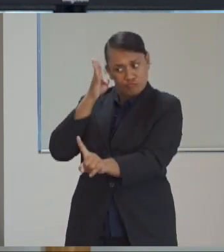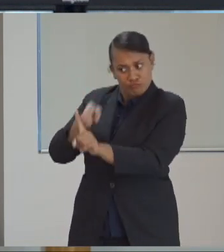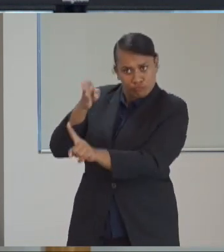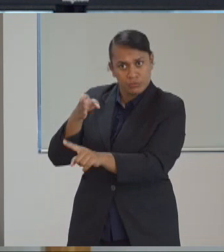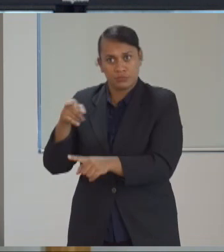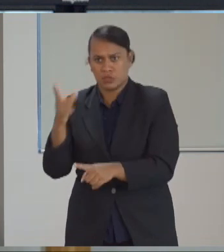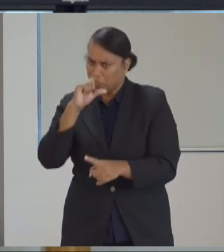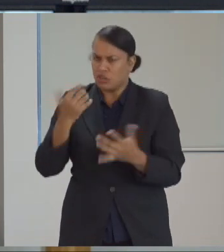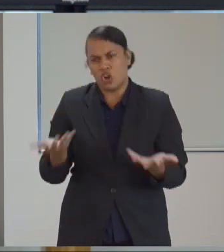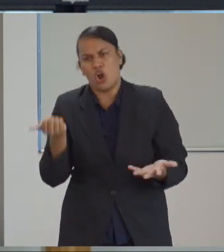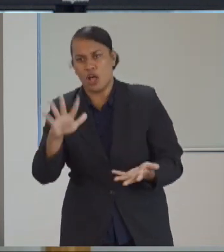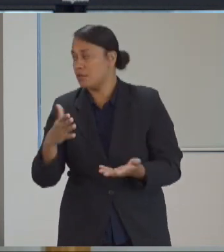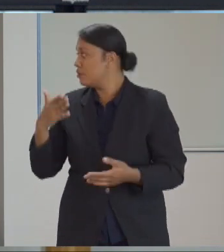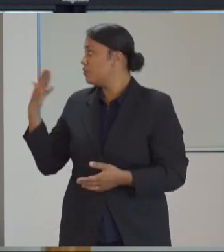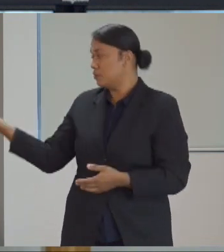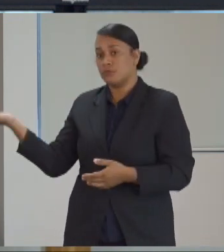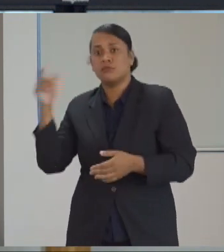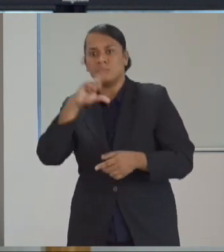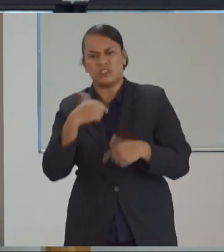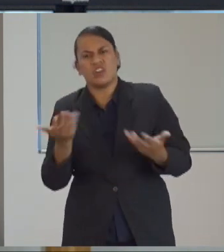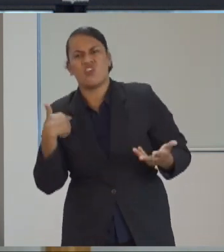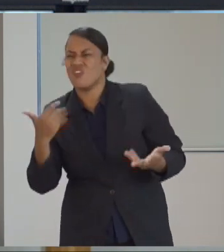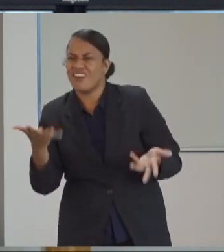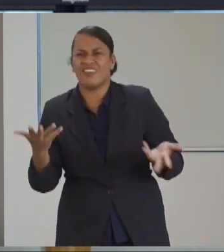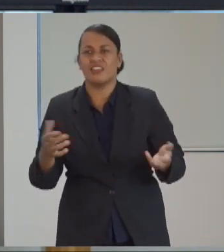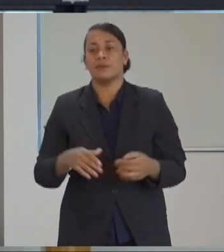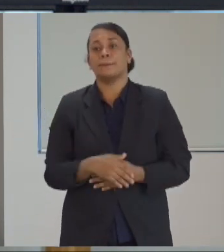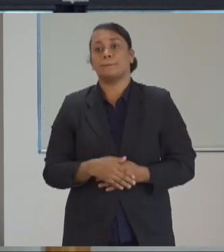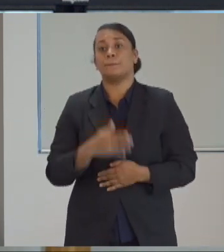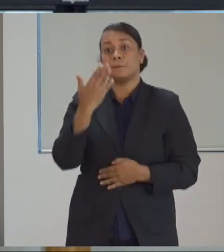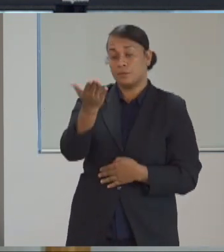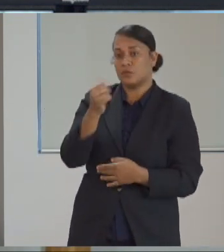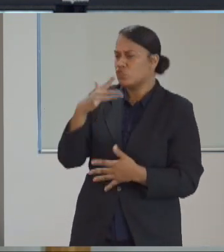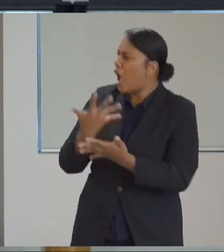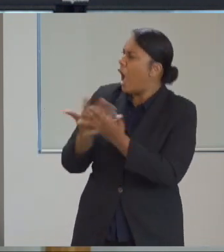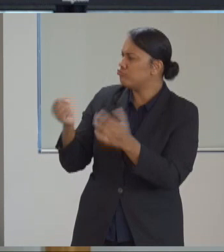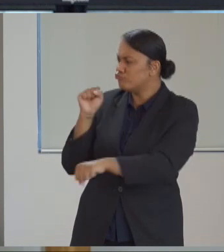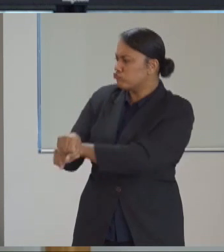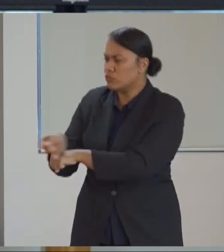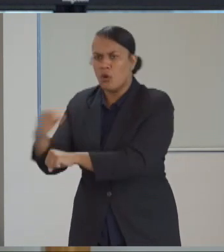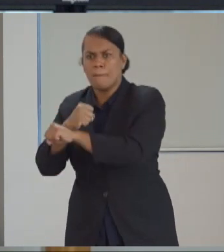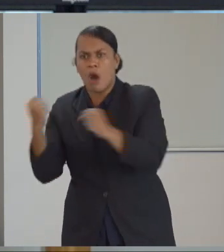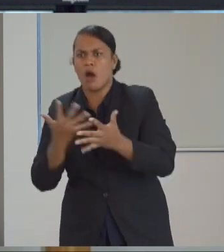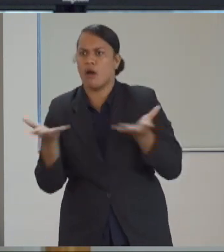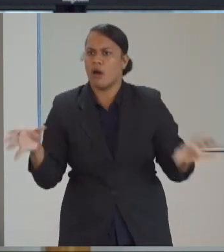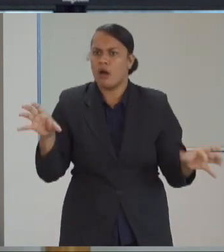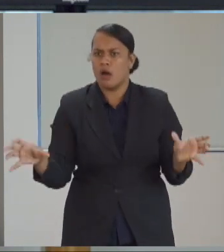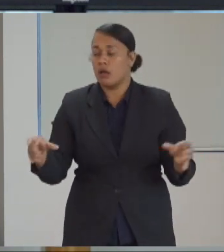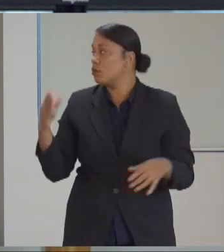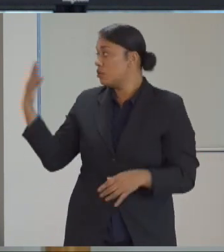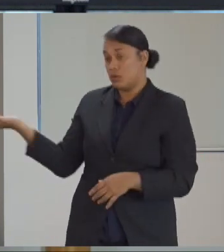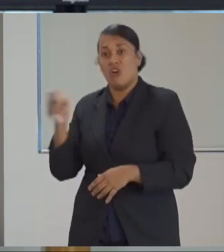already doing that. Okay, so how is this different is my question. No, how much it gives more? a particular emphasis in respect of